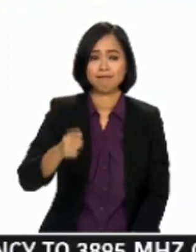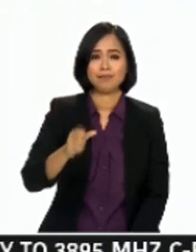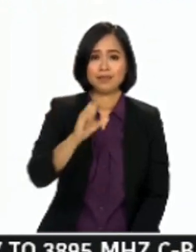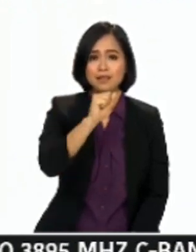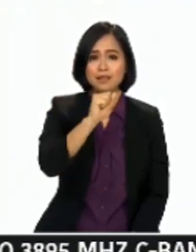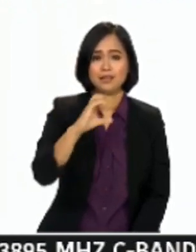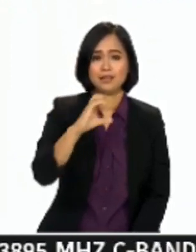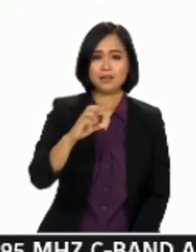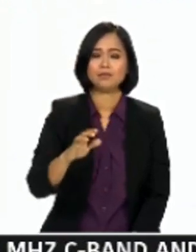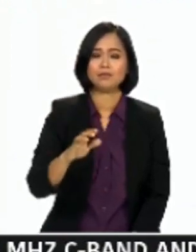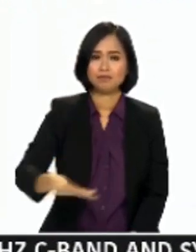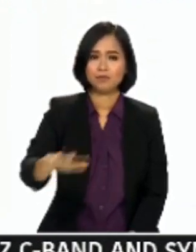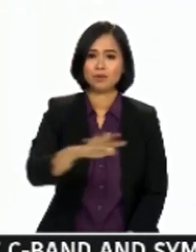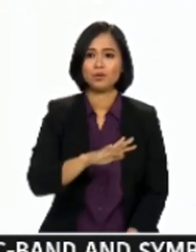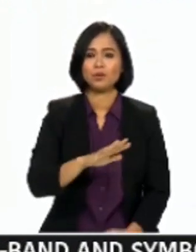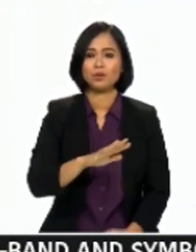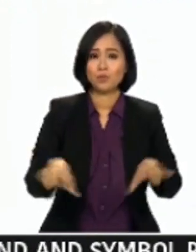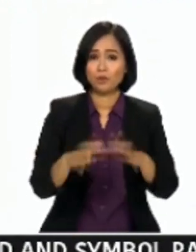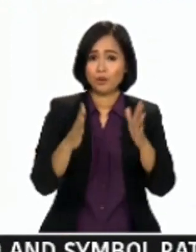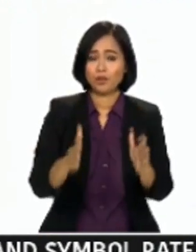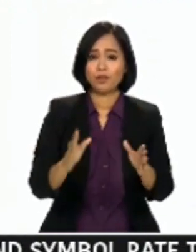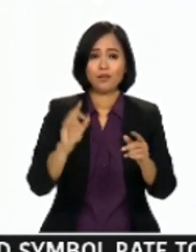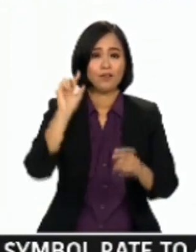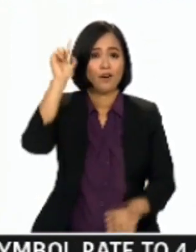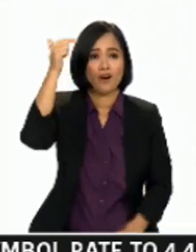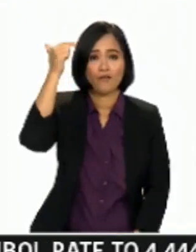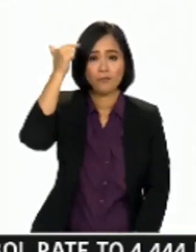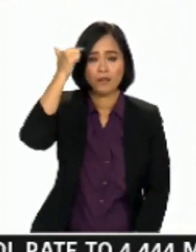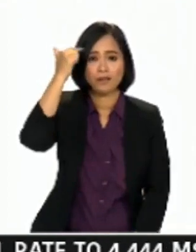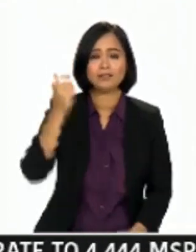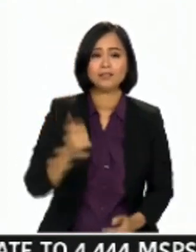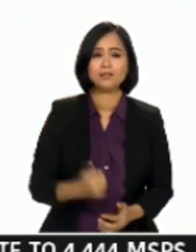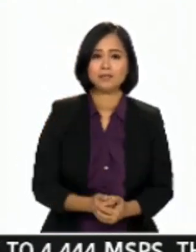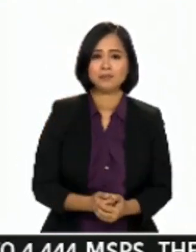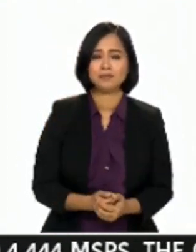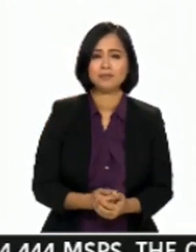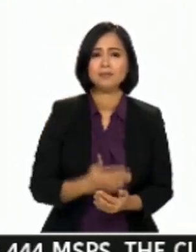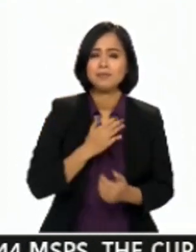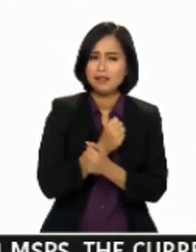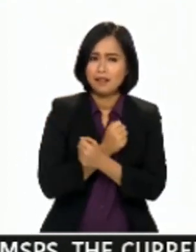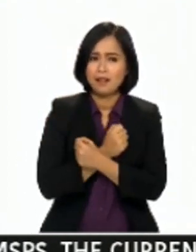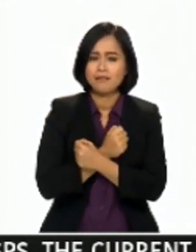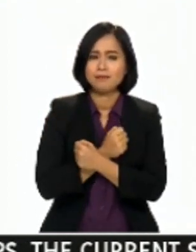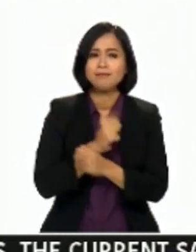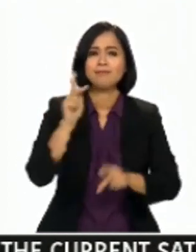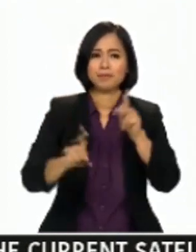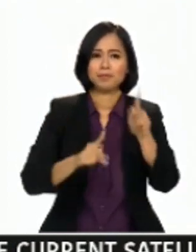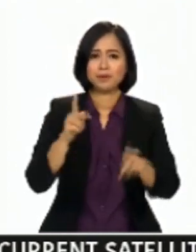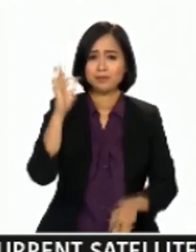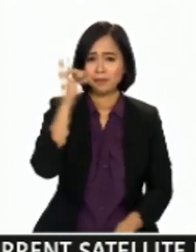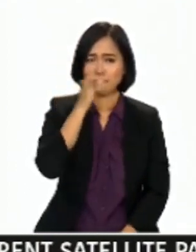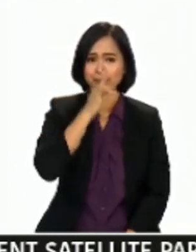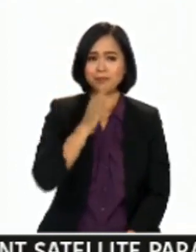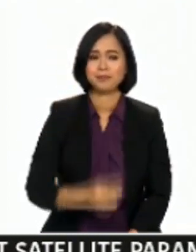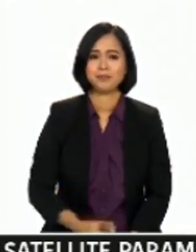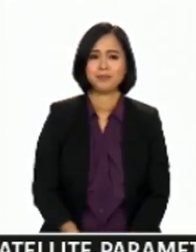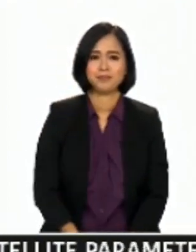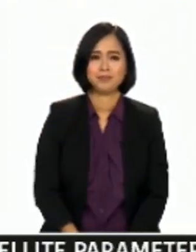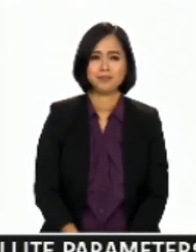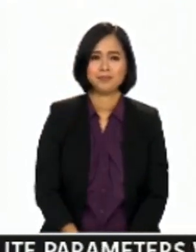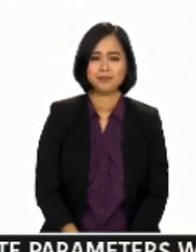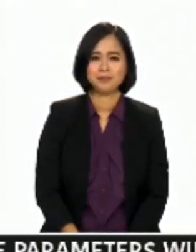fellow workers in government, mga mahal kong kababayan.